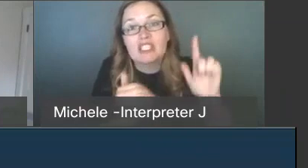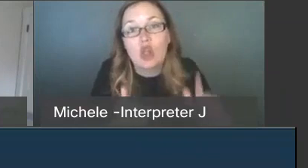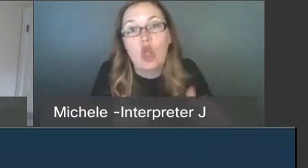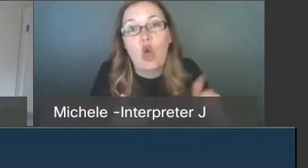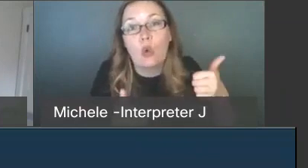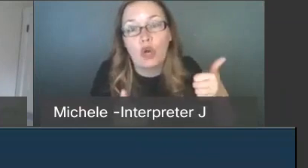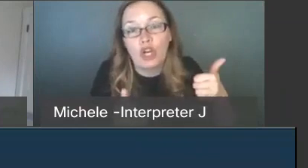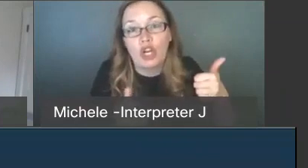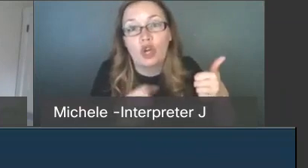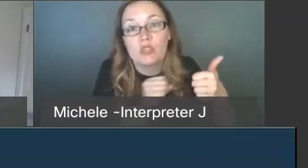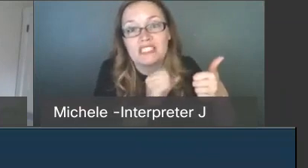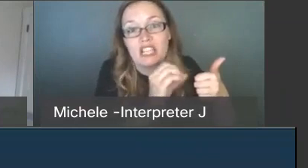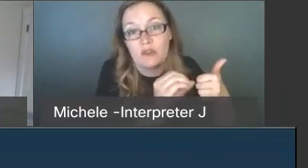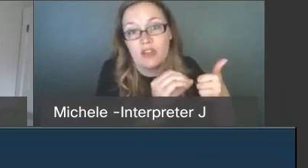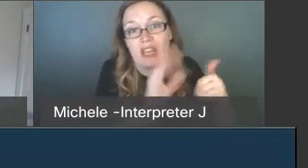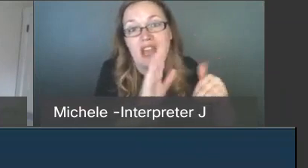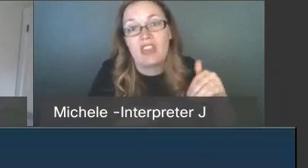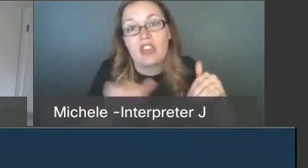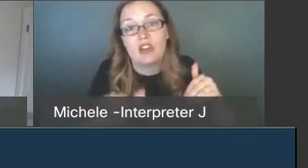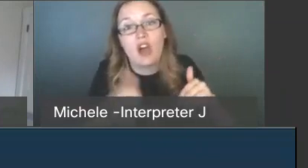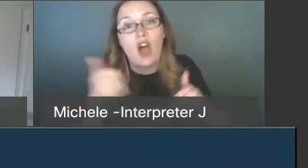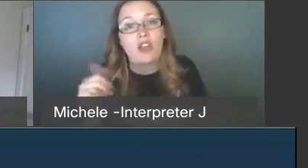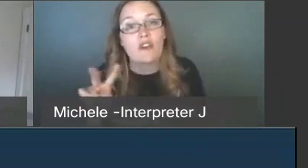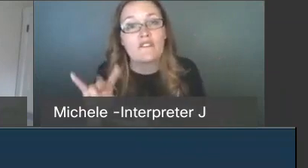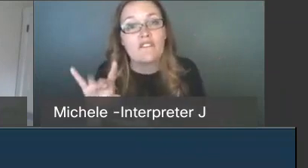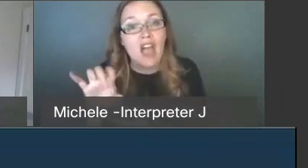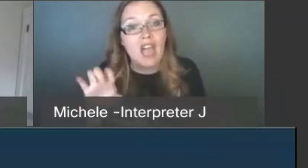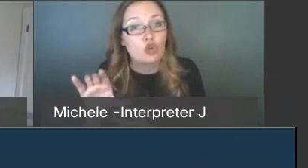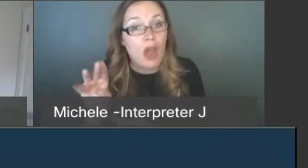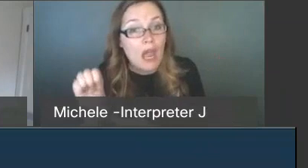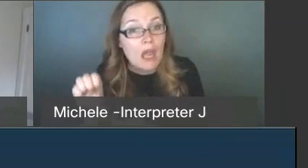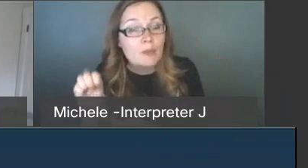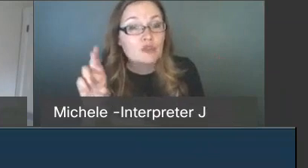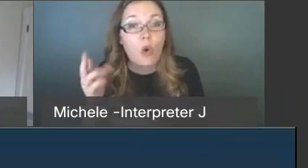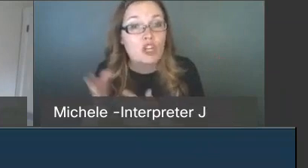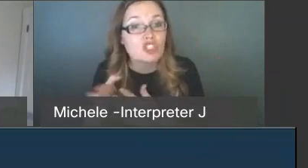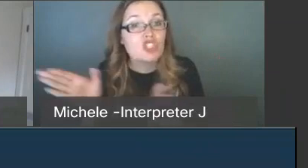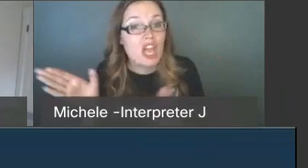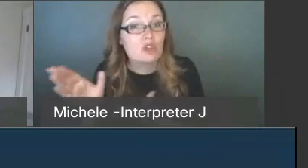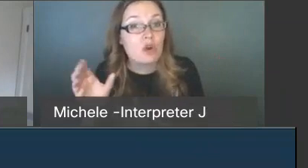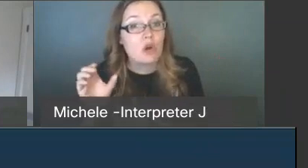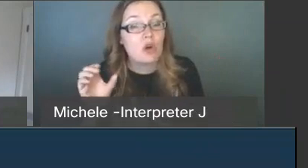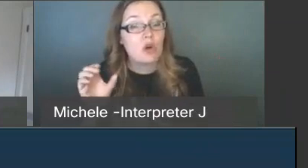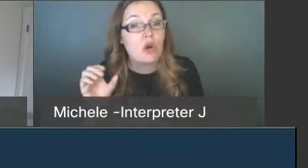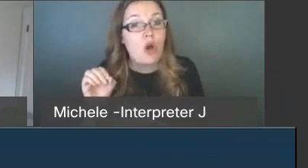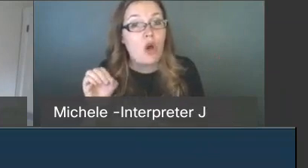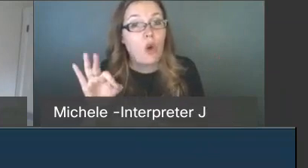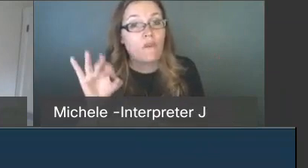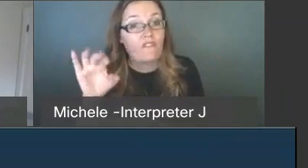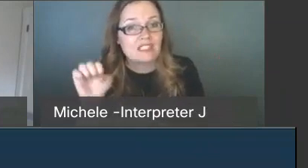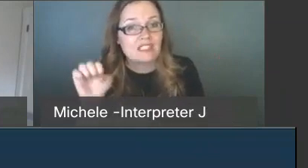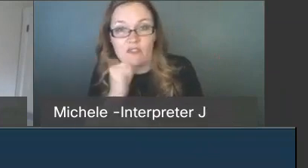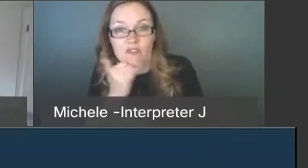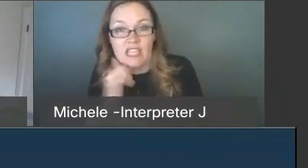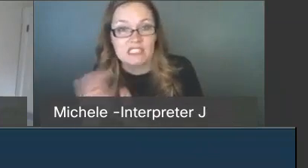in sexual offenders than in other violent crime or in other general offending. So overall, the risk of